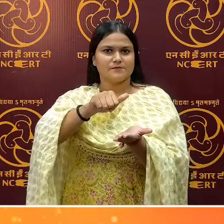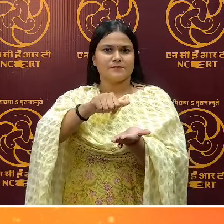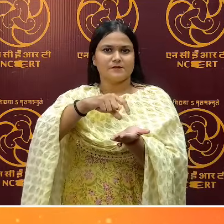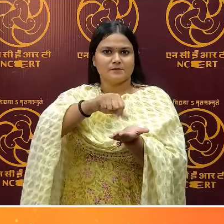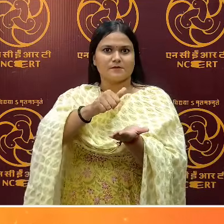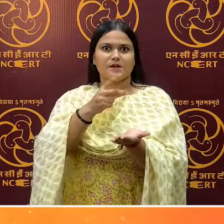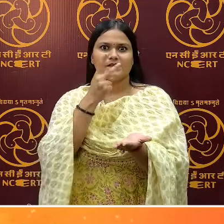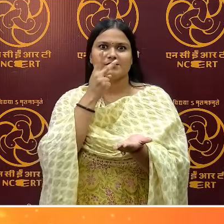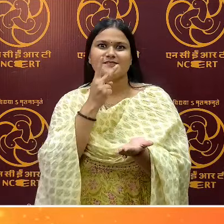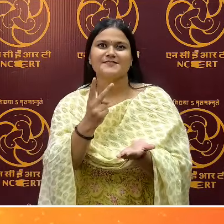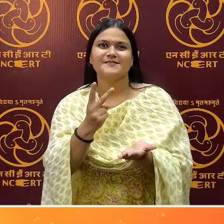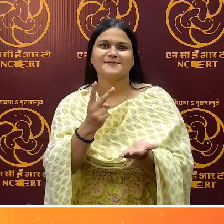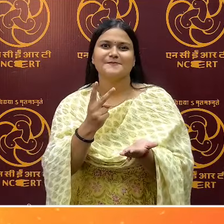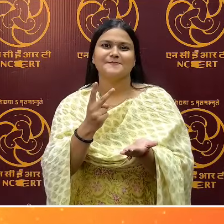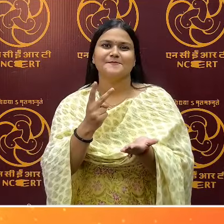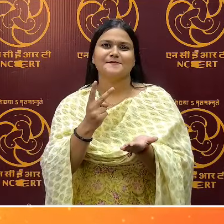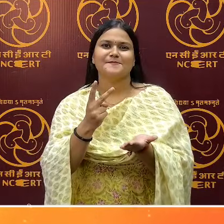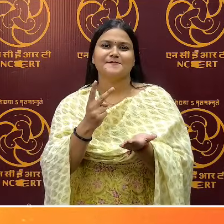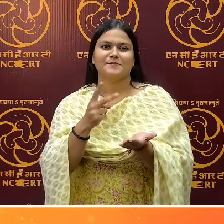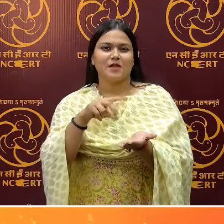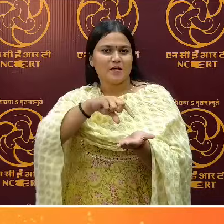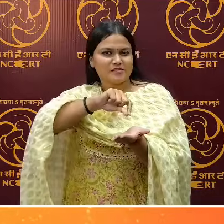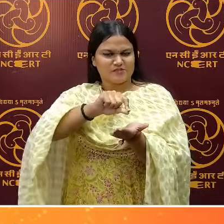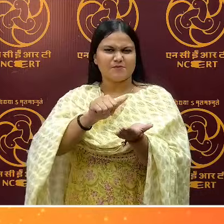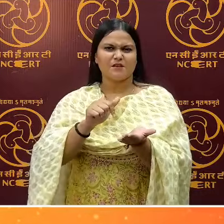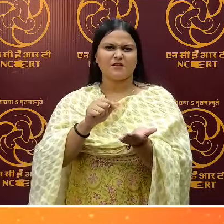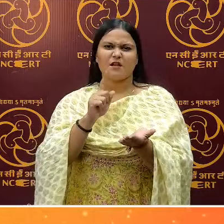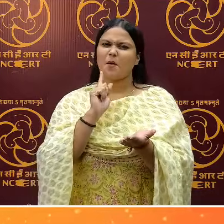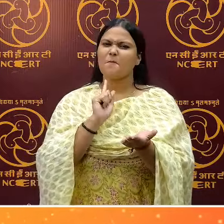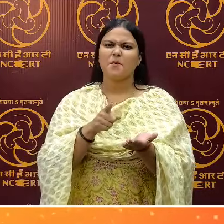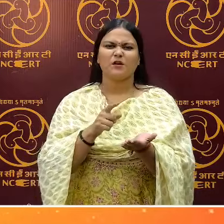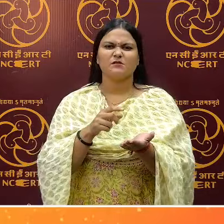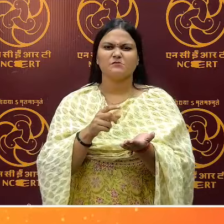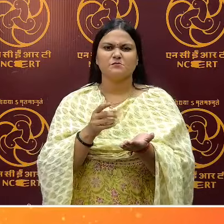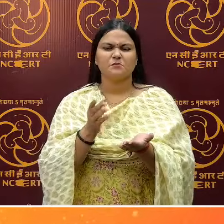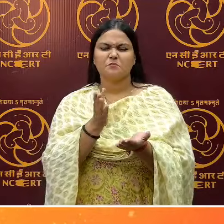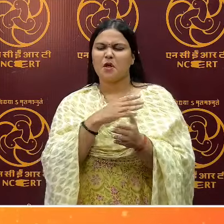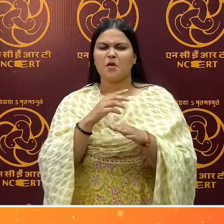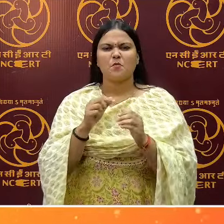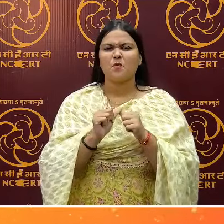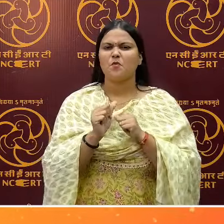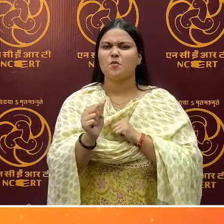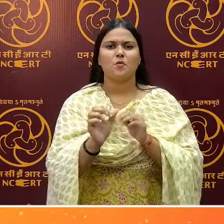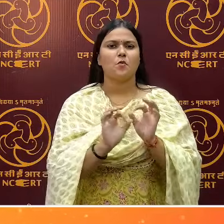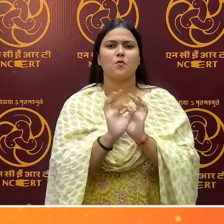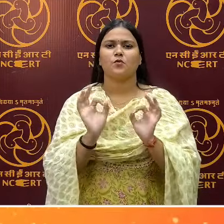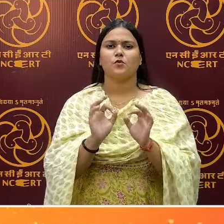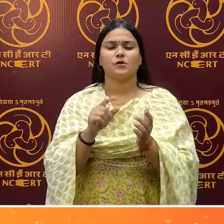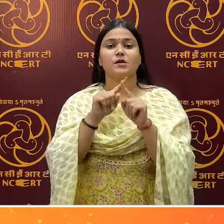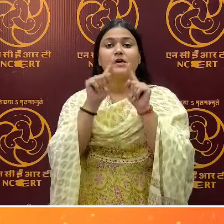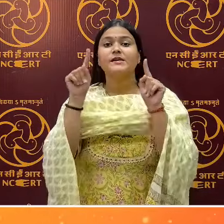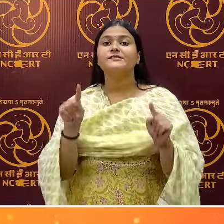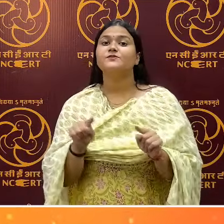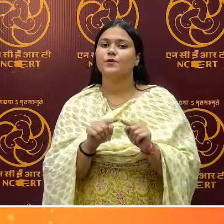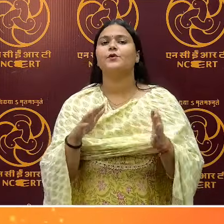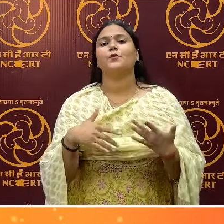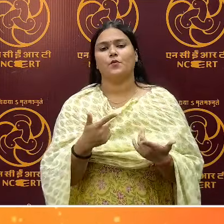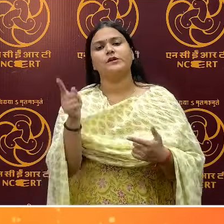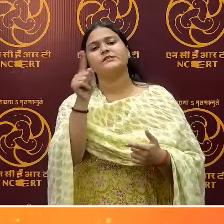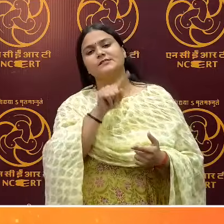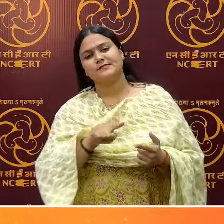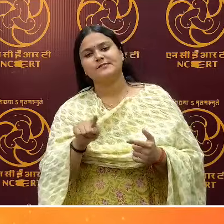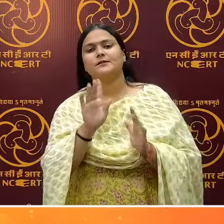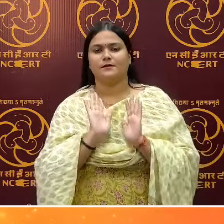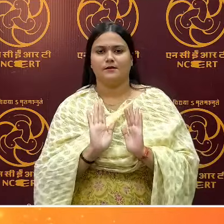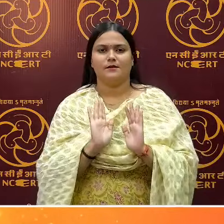See, it is spinning, but not to a very long extent like a square or a circle. Right. So